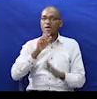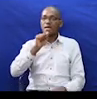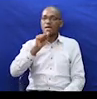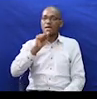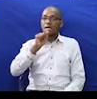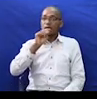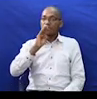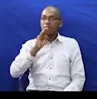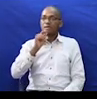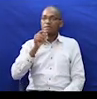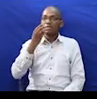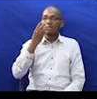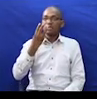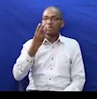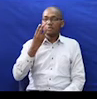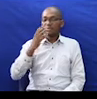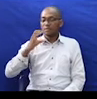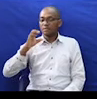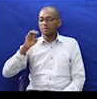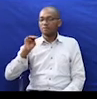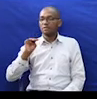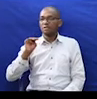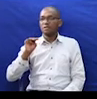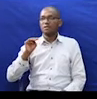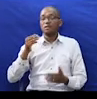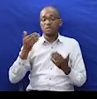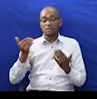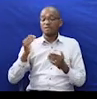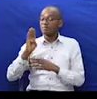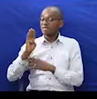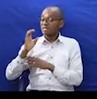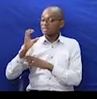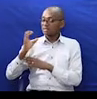And BC is 4 centimeter.